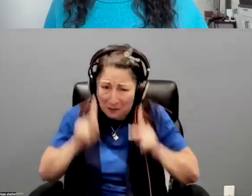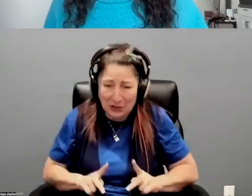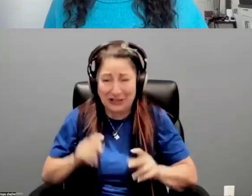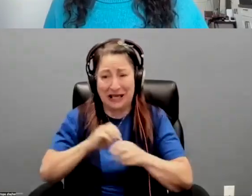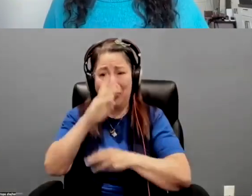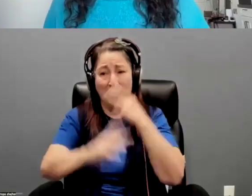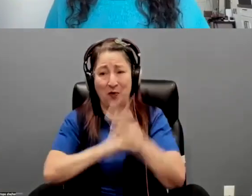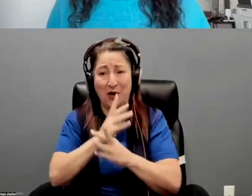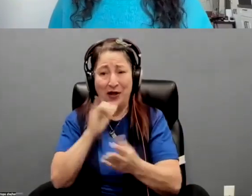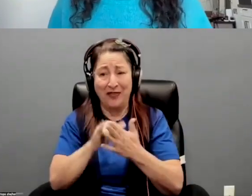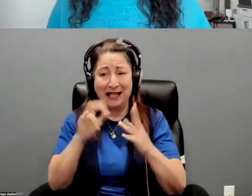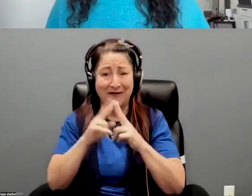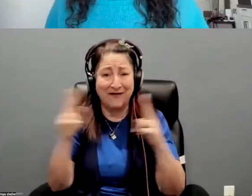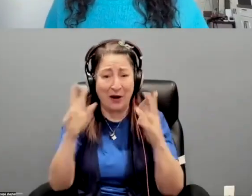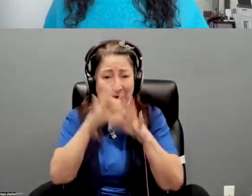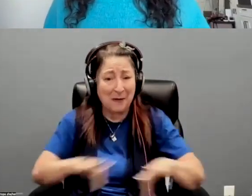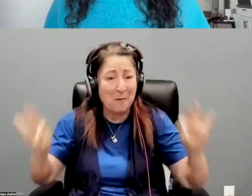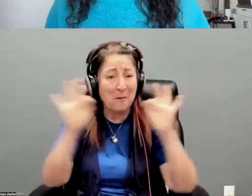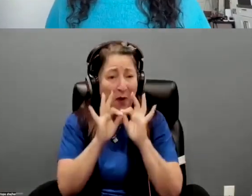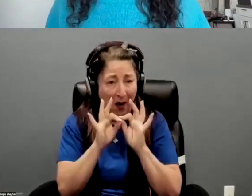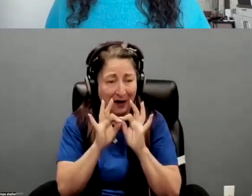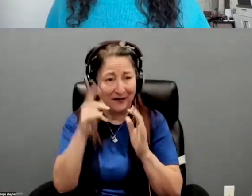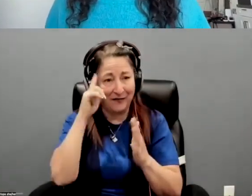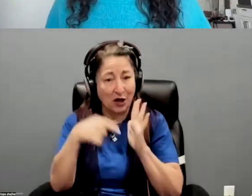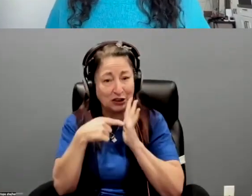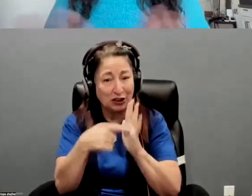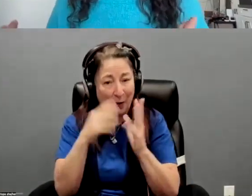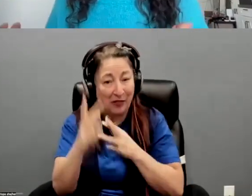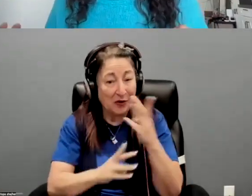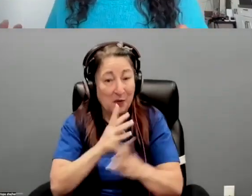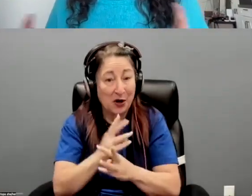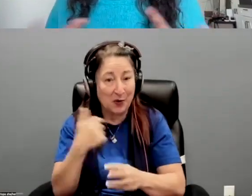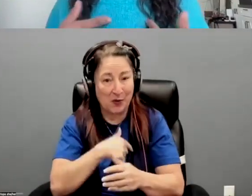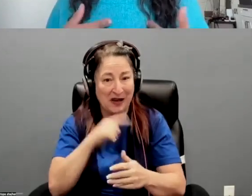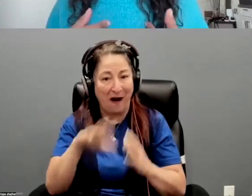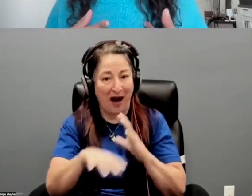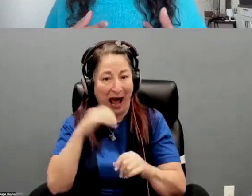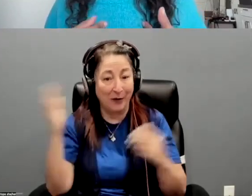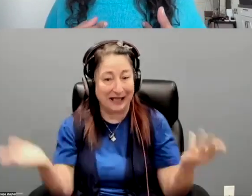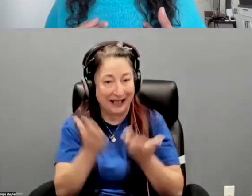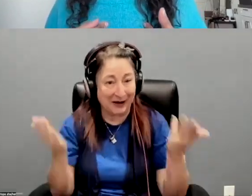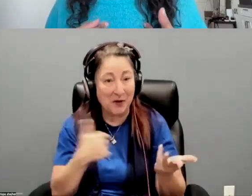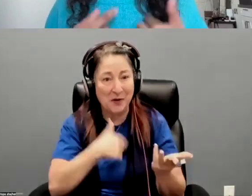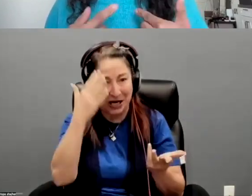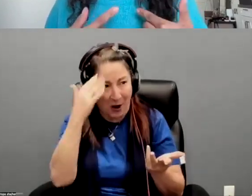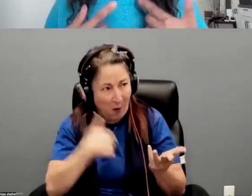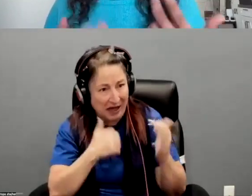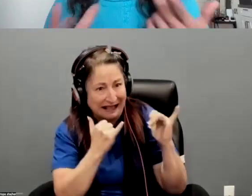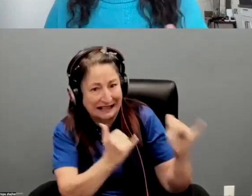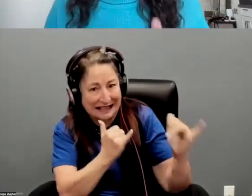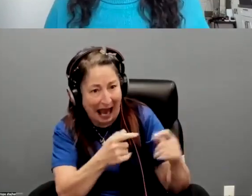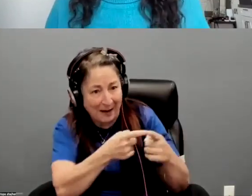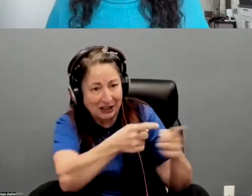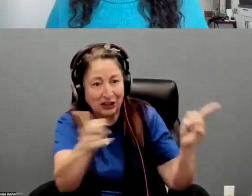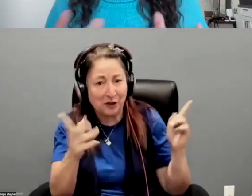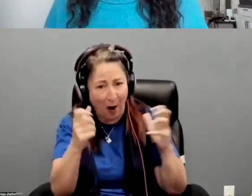incredibly important in terms of showing the world that we're out here. We know we're just like you, but we want to show you